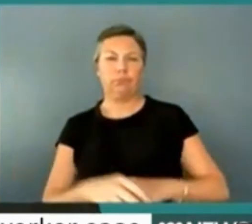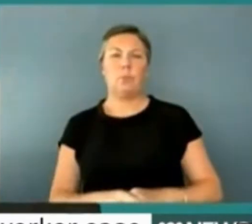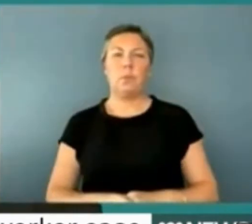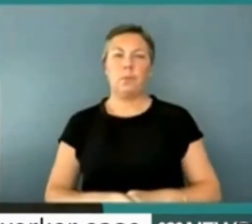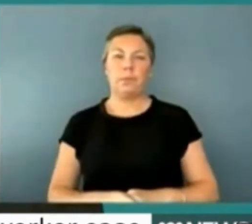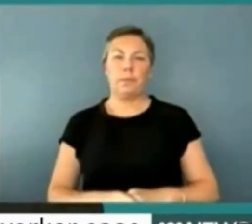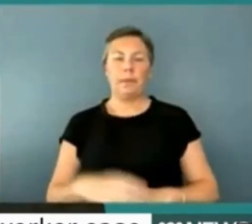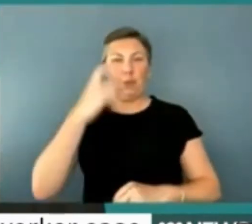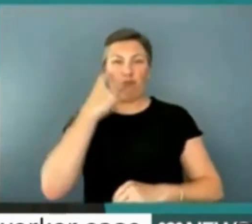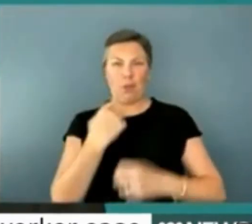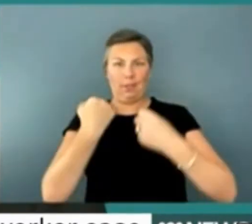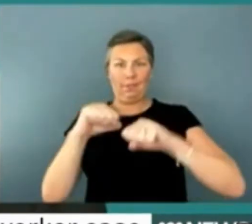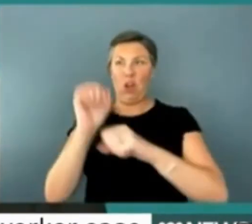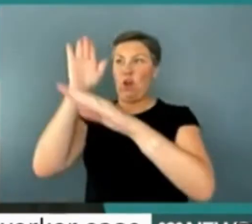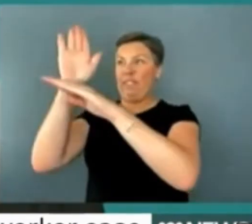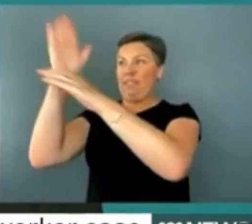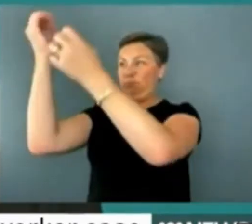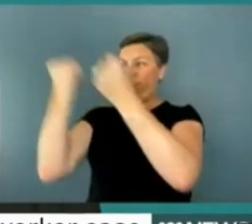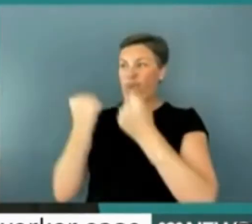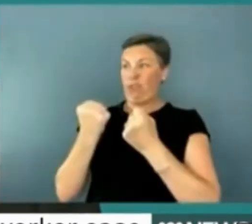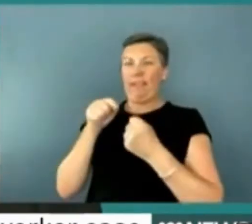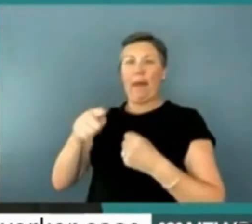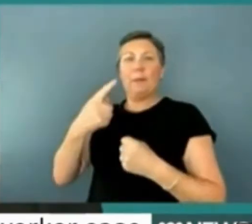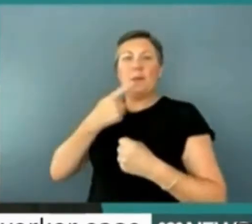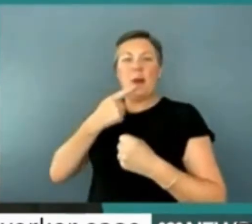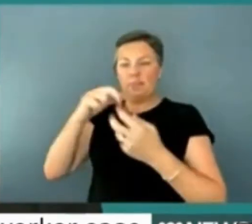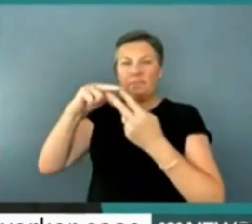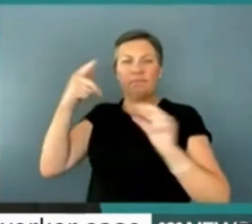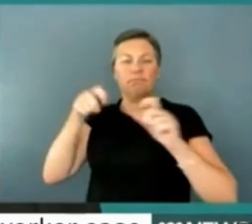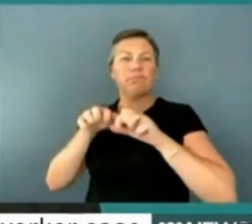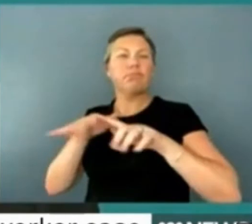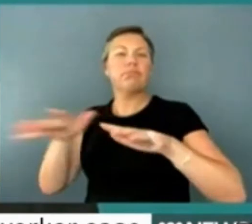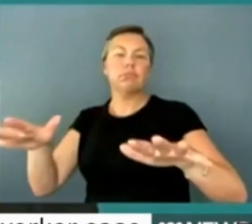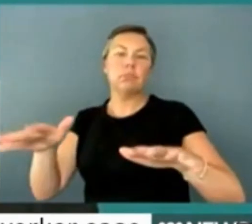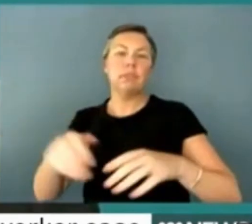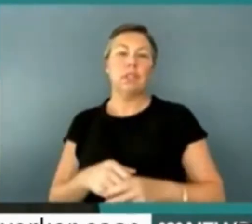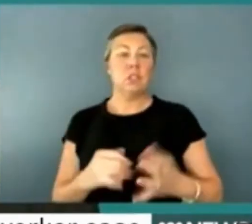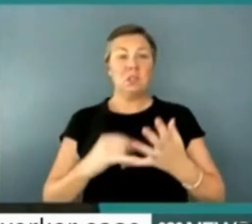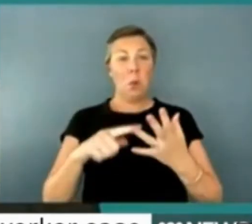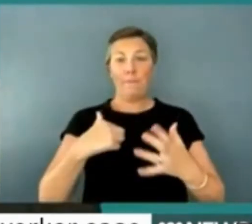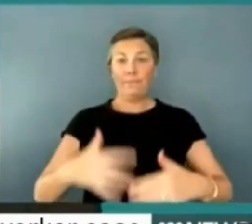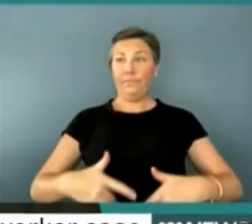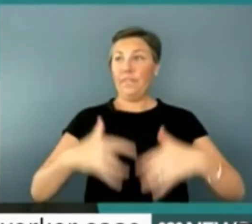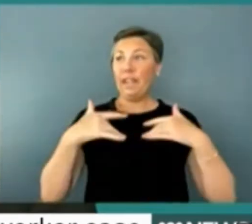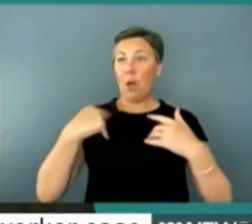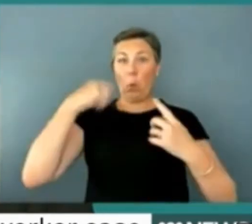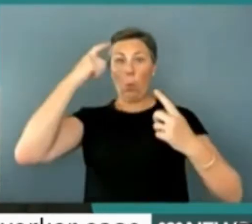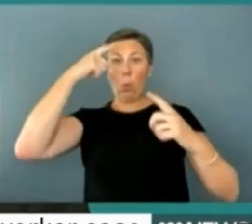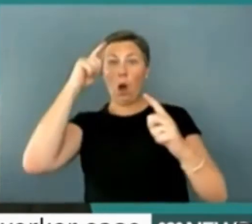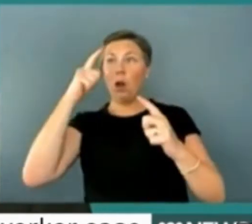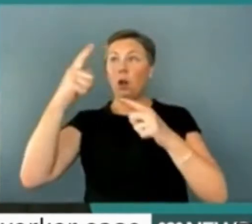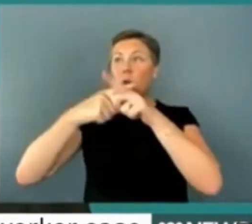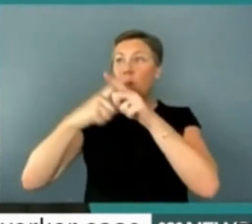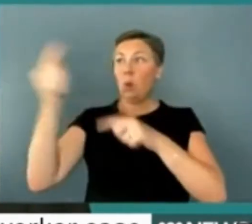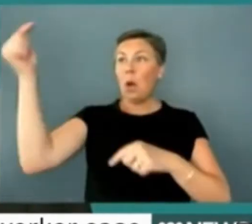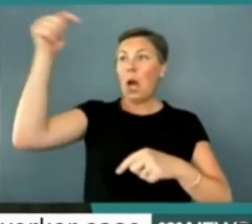And so we put faith in that. We don't believe there's any reason to change our border arrangements in relation to people coming from the UK. We have a lot of